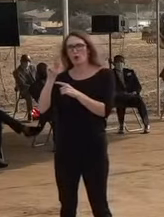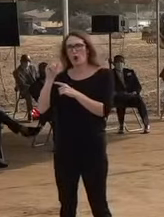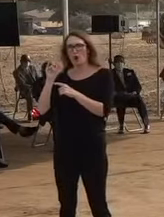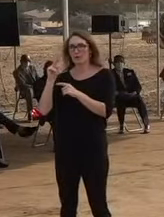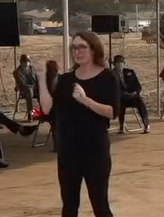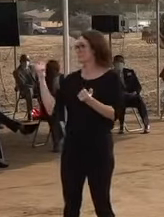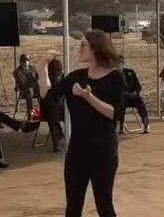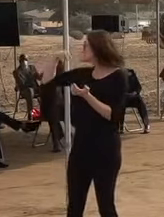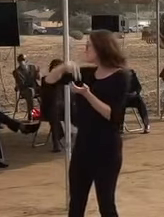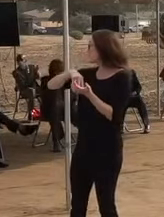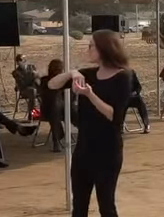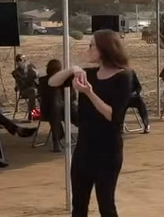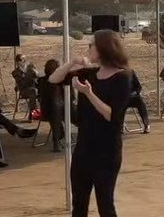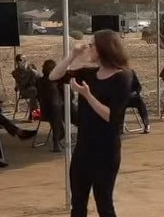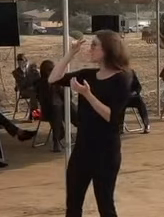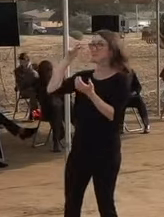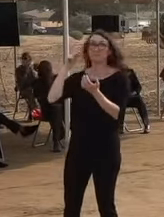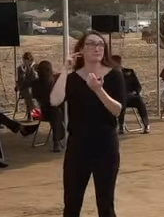you can stand up.